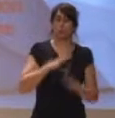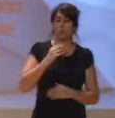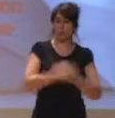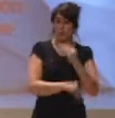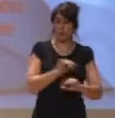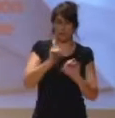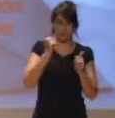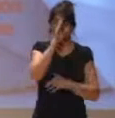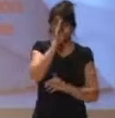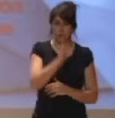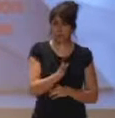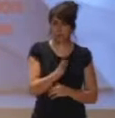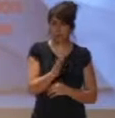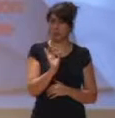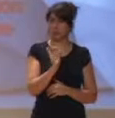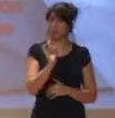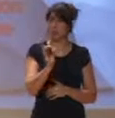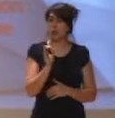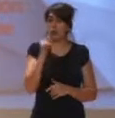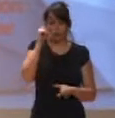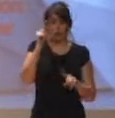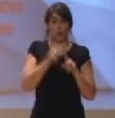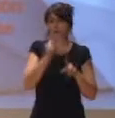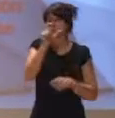training? Training.